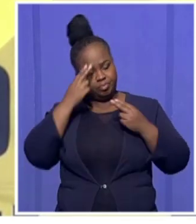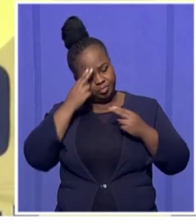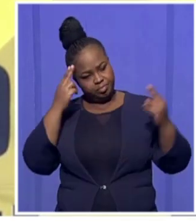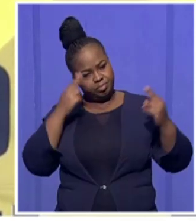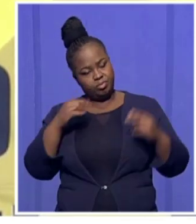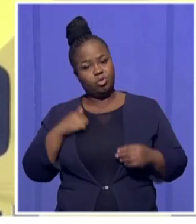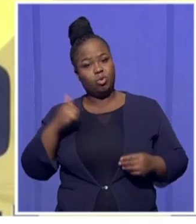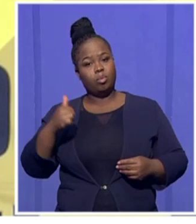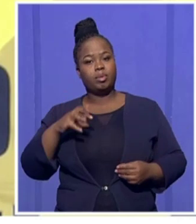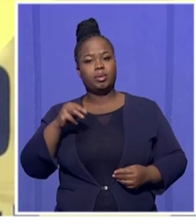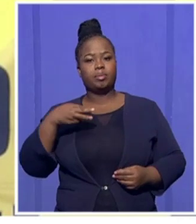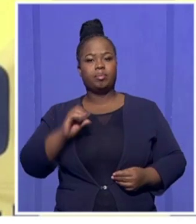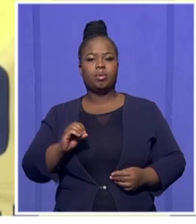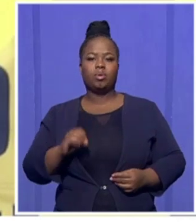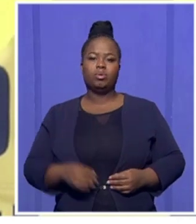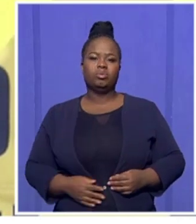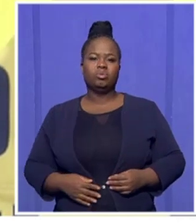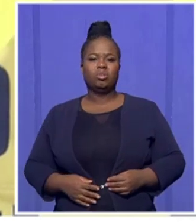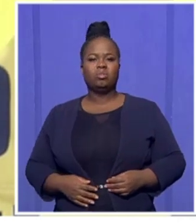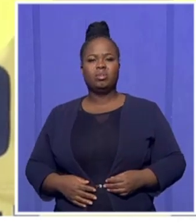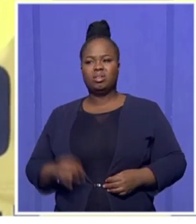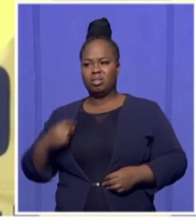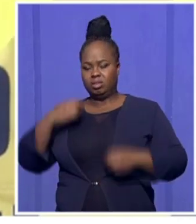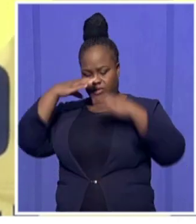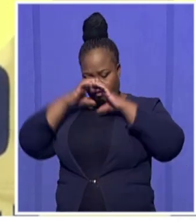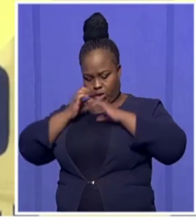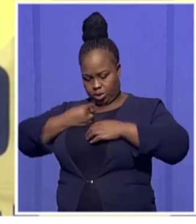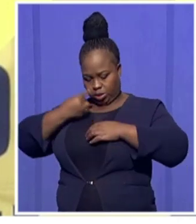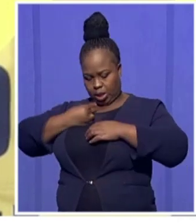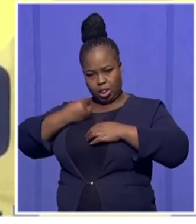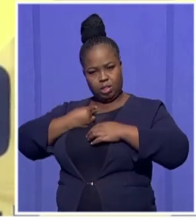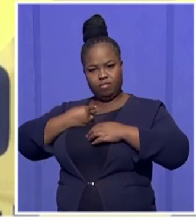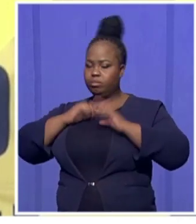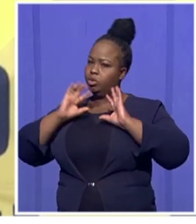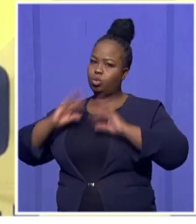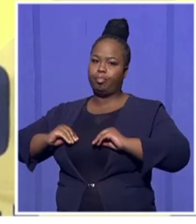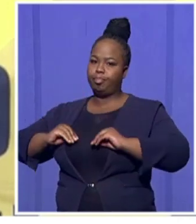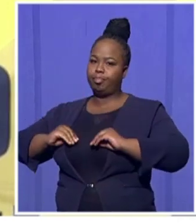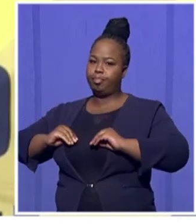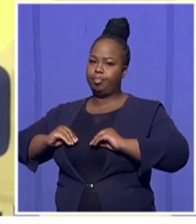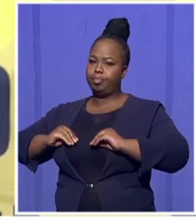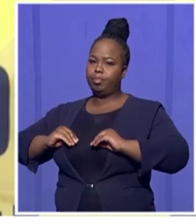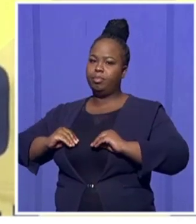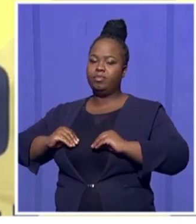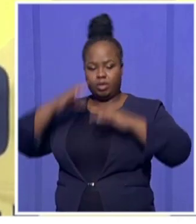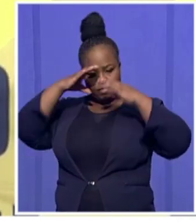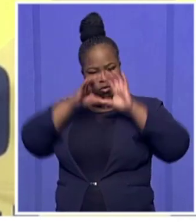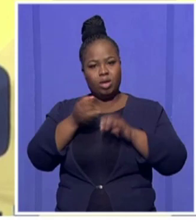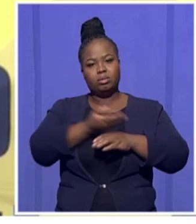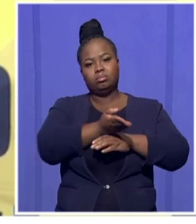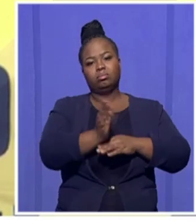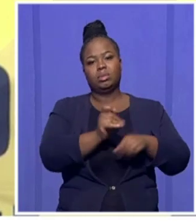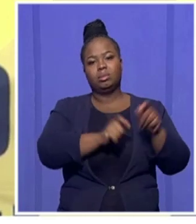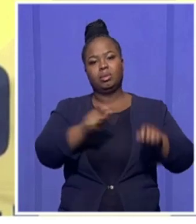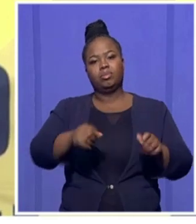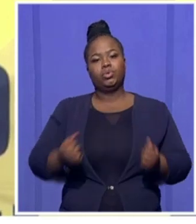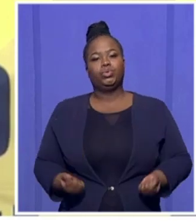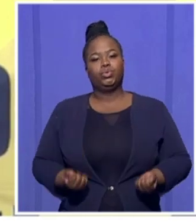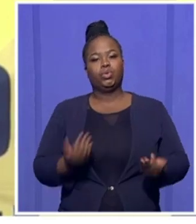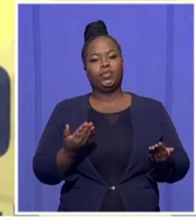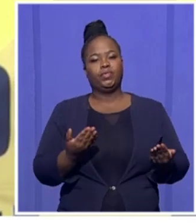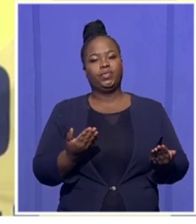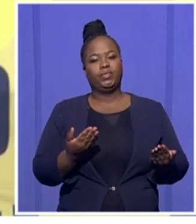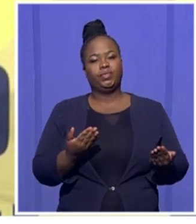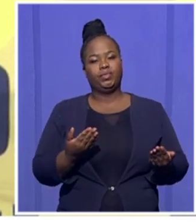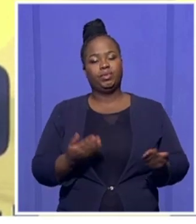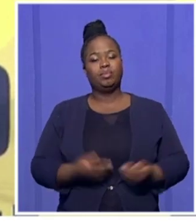Mpho, let us stop focusing on ourselves, but focus on serving the people of our country, especially